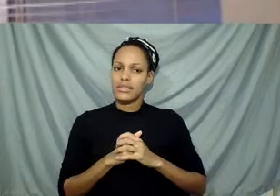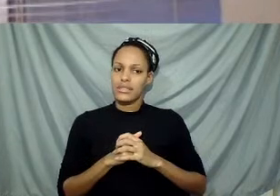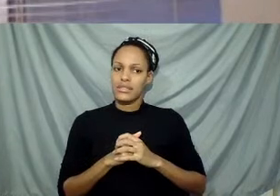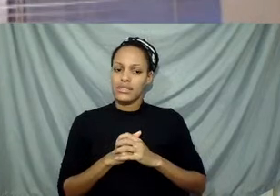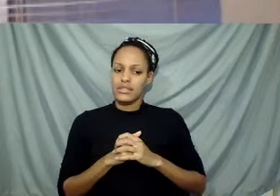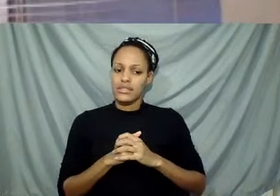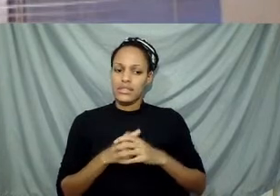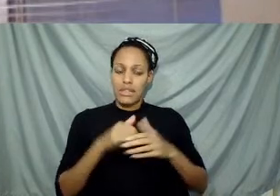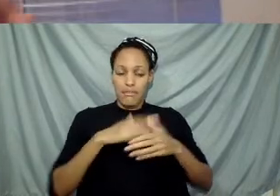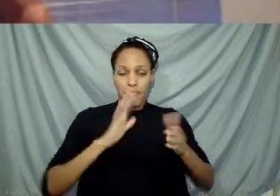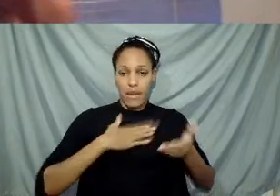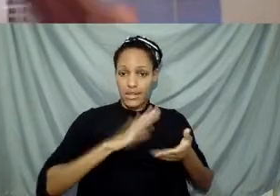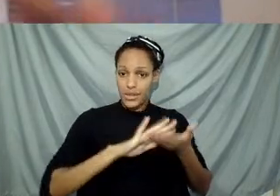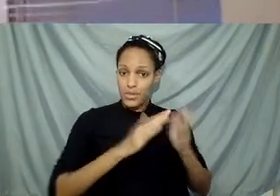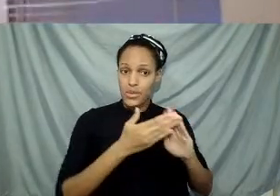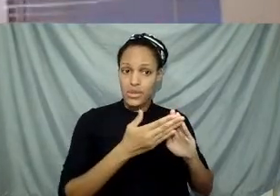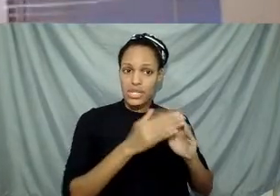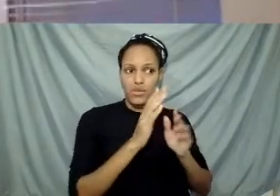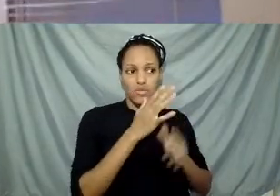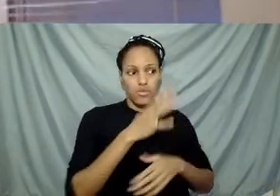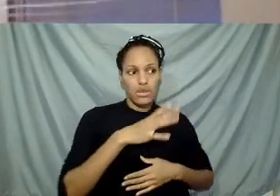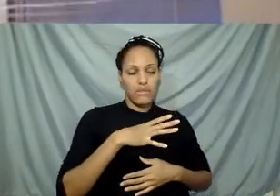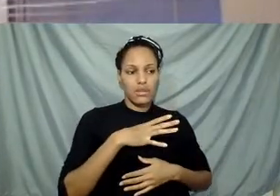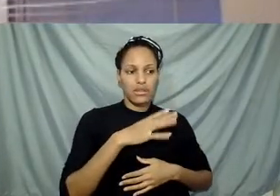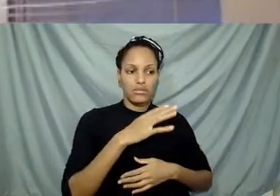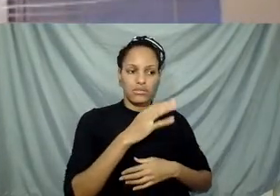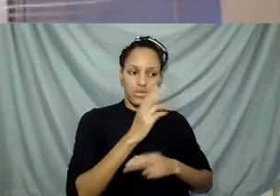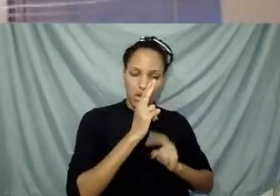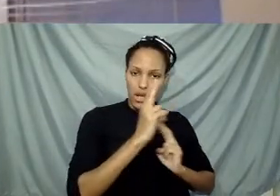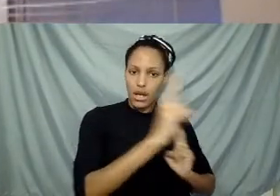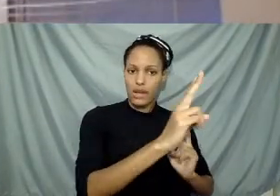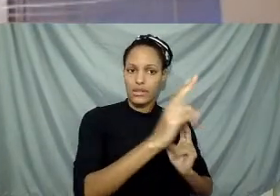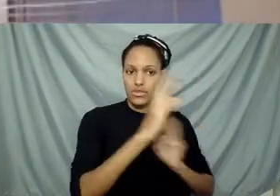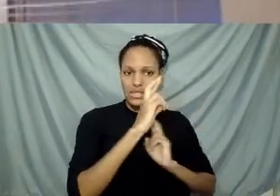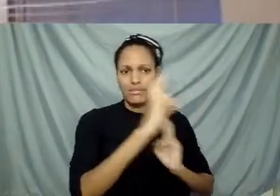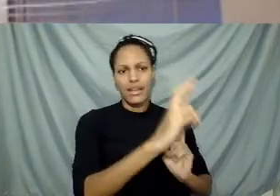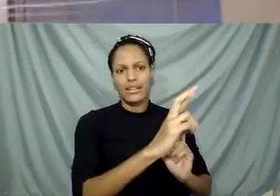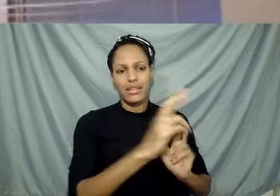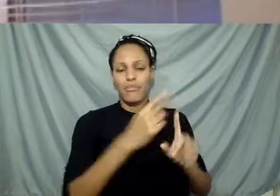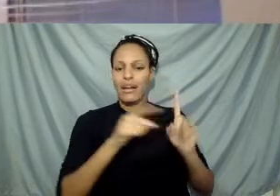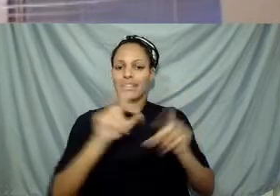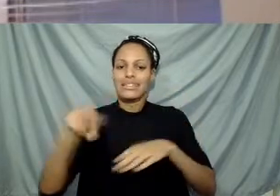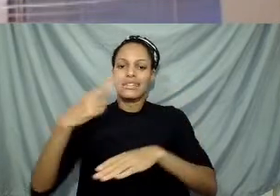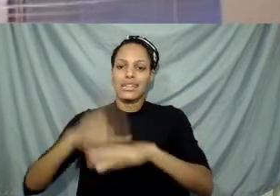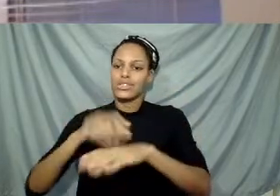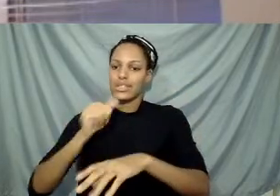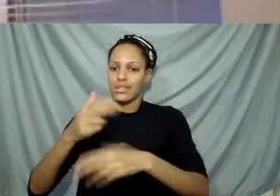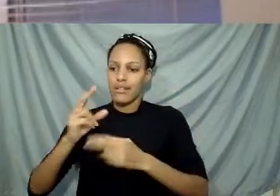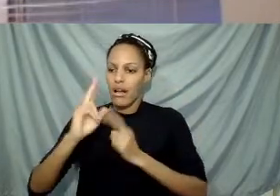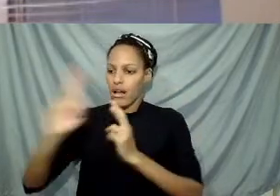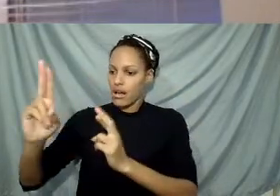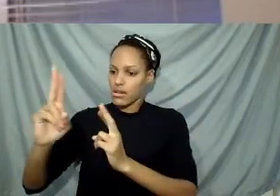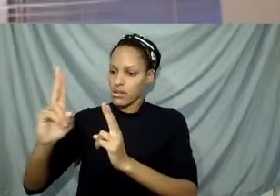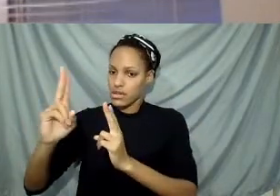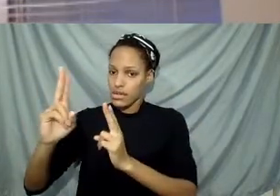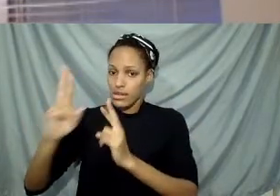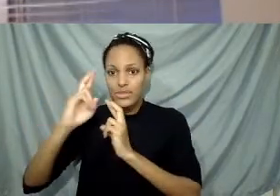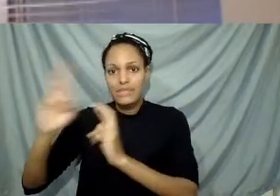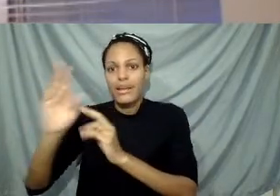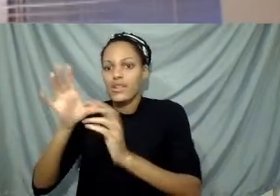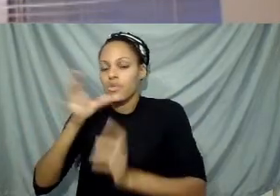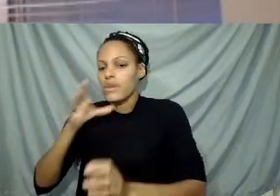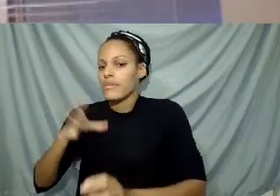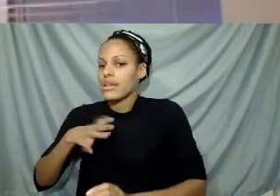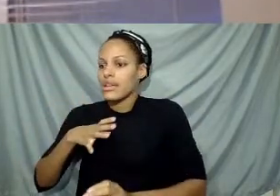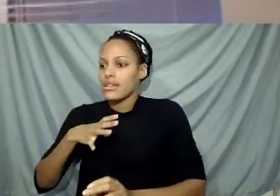honored, even though the nation didn't honor women the way that they should be. So maybe we'll come back to that later and